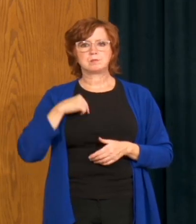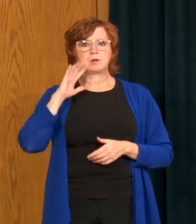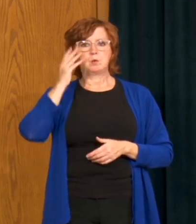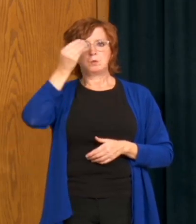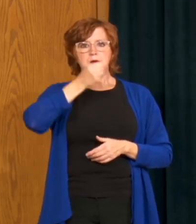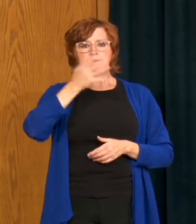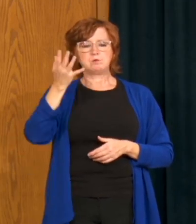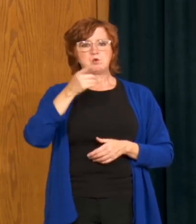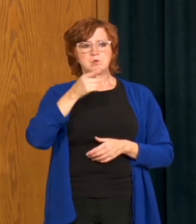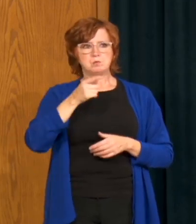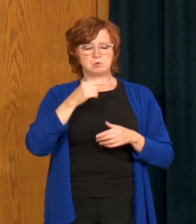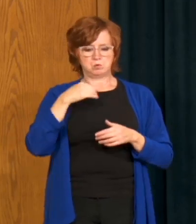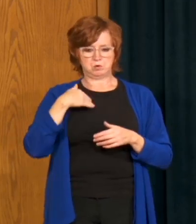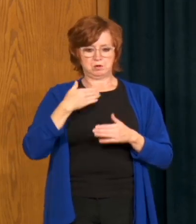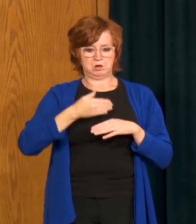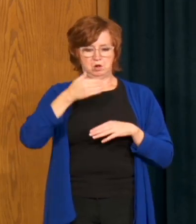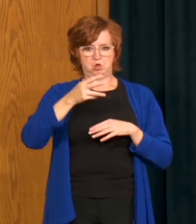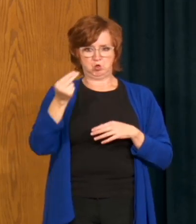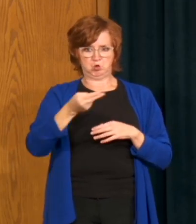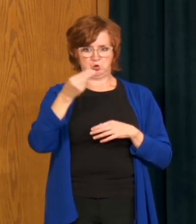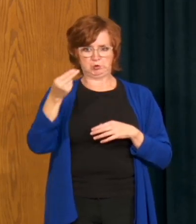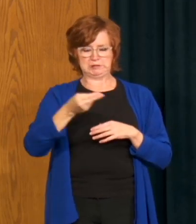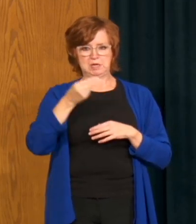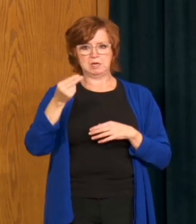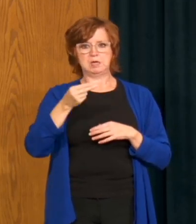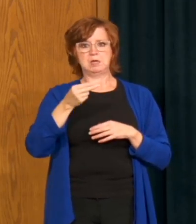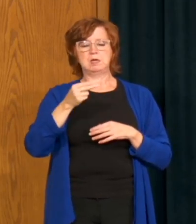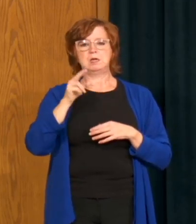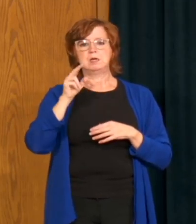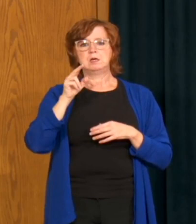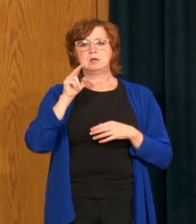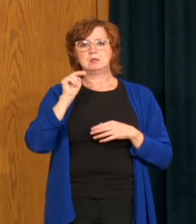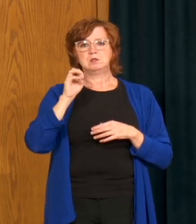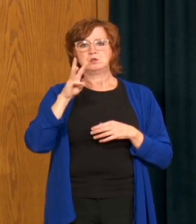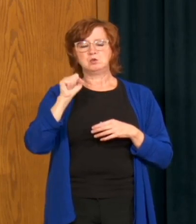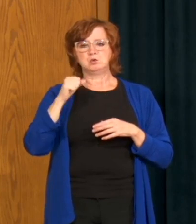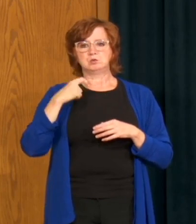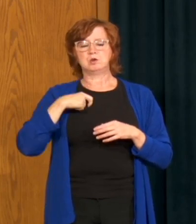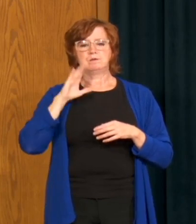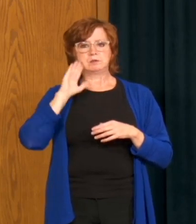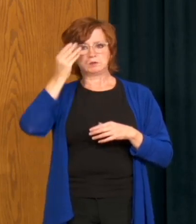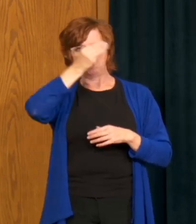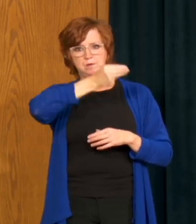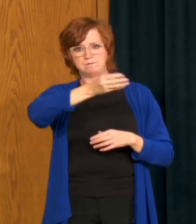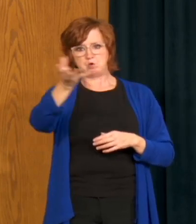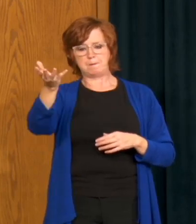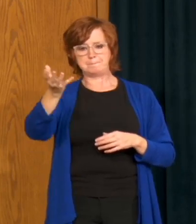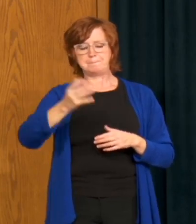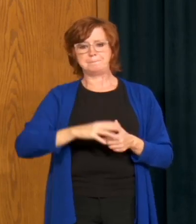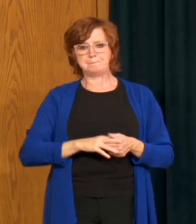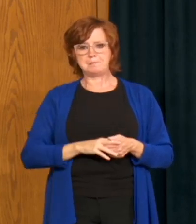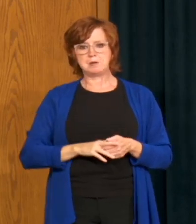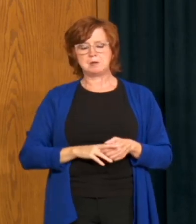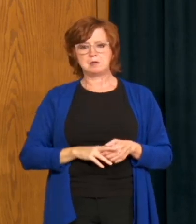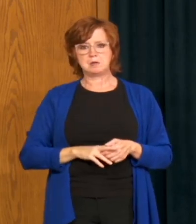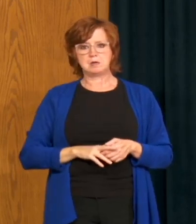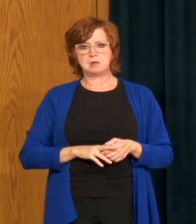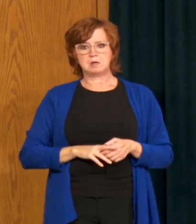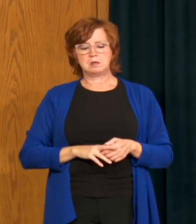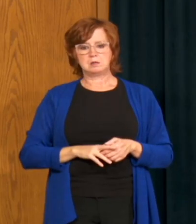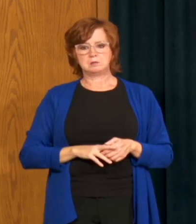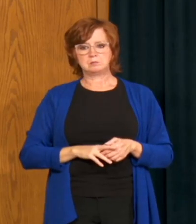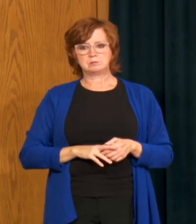and wait times for Thursday. But there's a couple of things in that. One is that if you have been a close contact of a